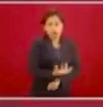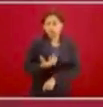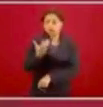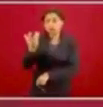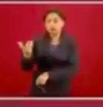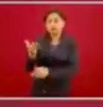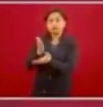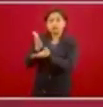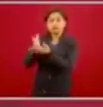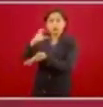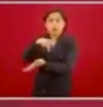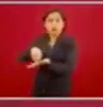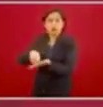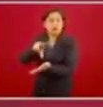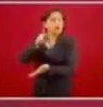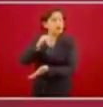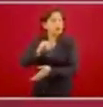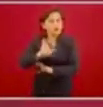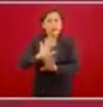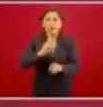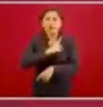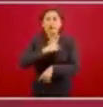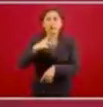The recommendation that is being